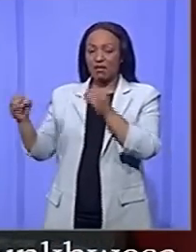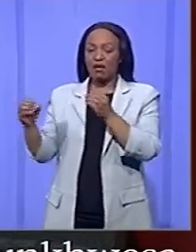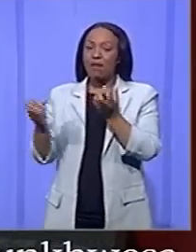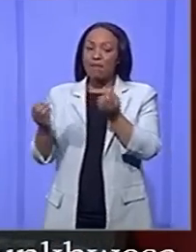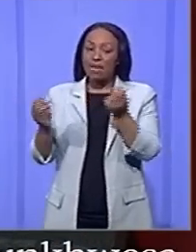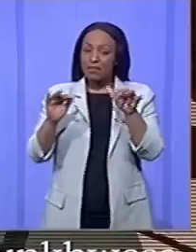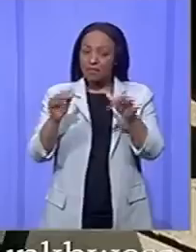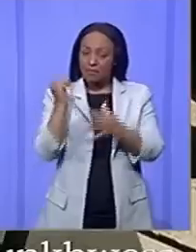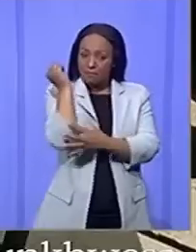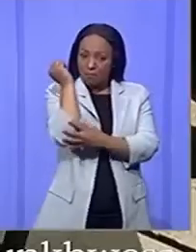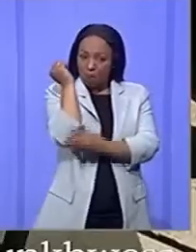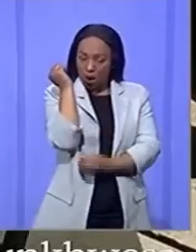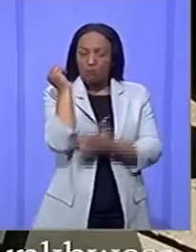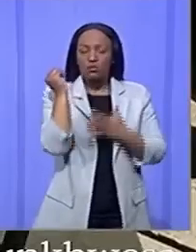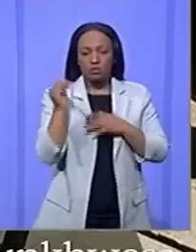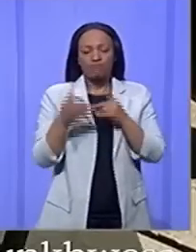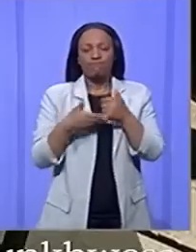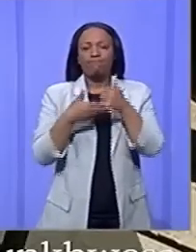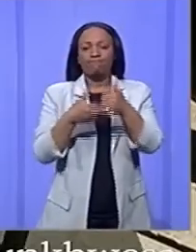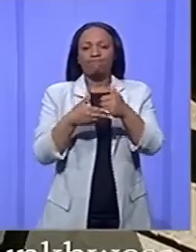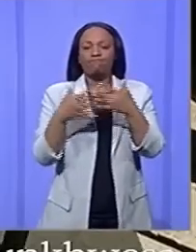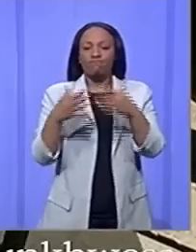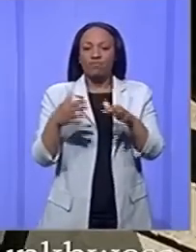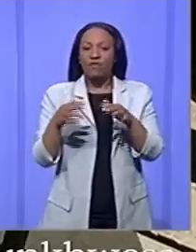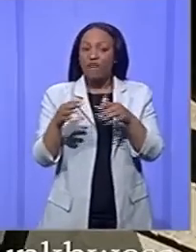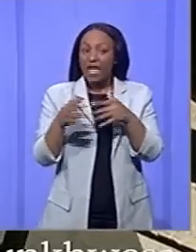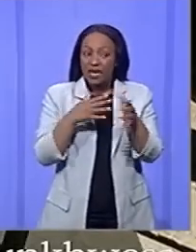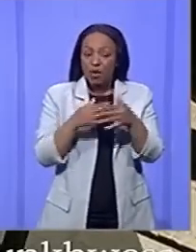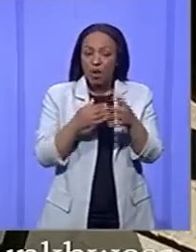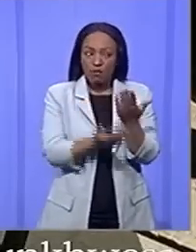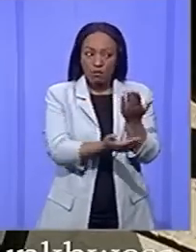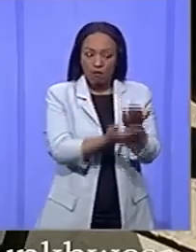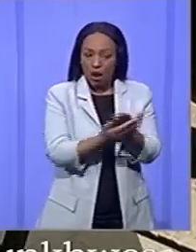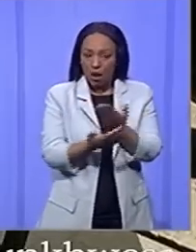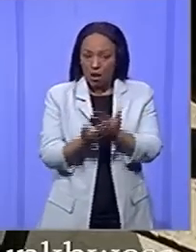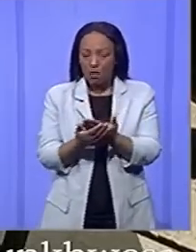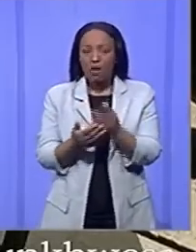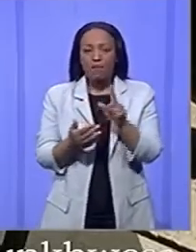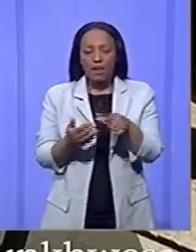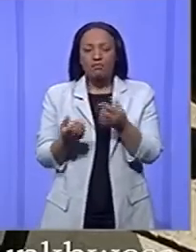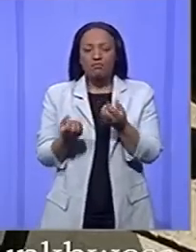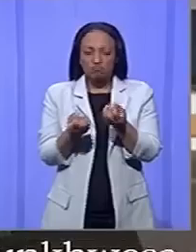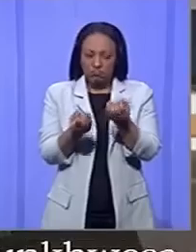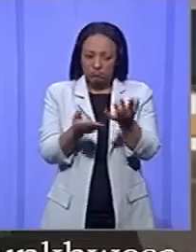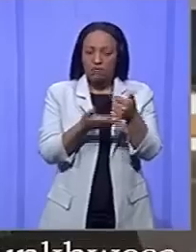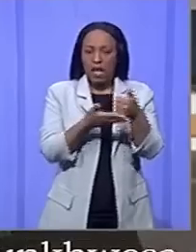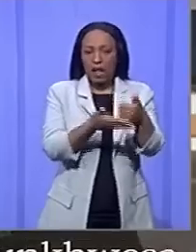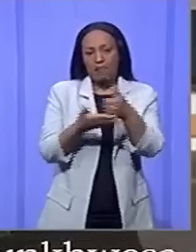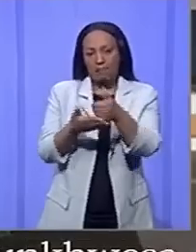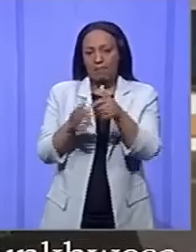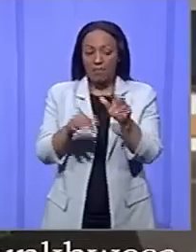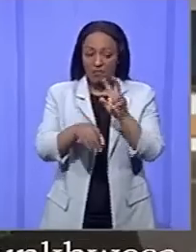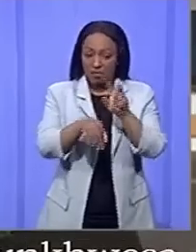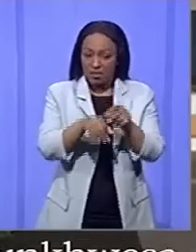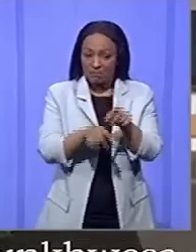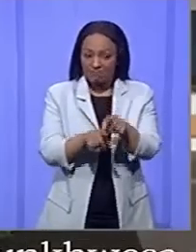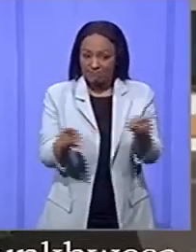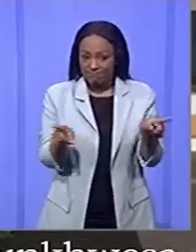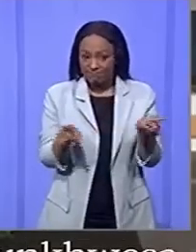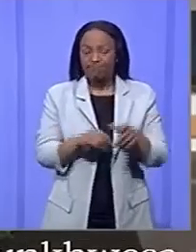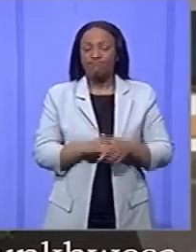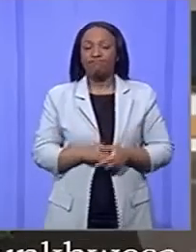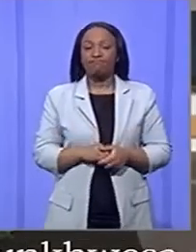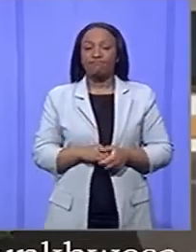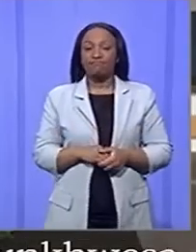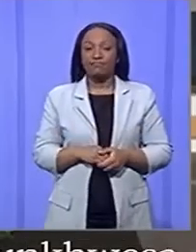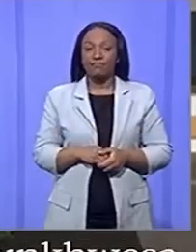dikobo dikhutshwane ba ikuetse go bao ba nang le bokgoni go neela ka thuso go bao ba e tlhokang. Tebogo Msimanga, SABC